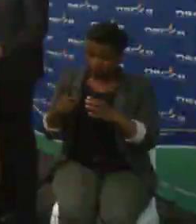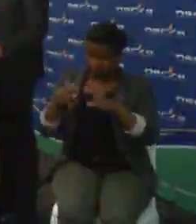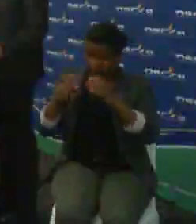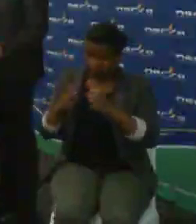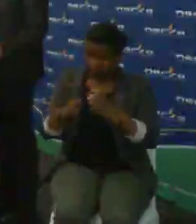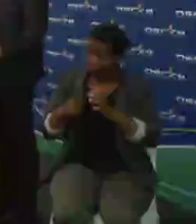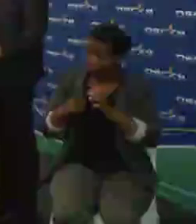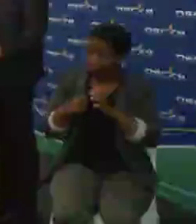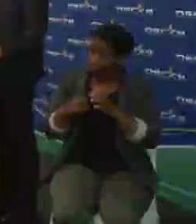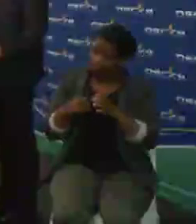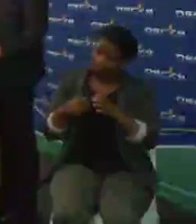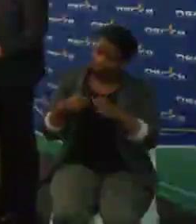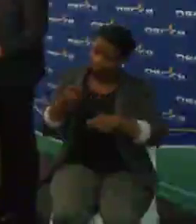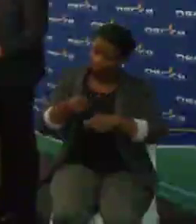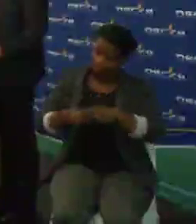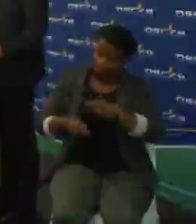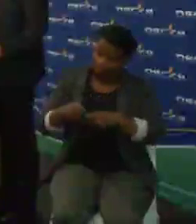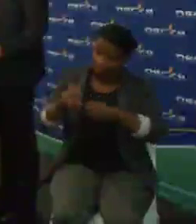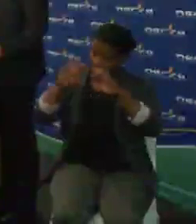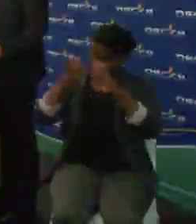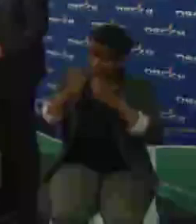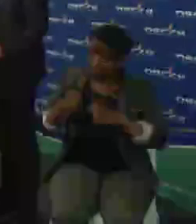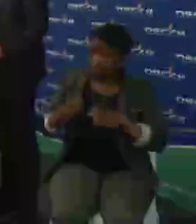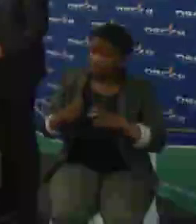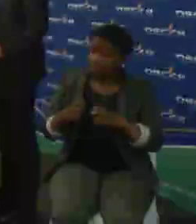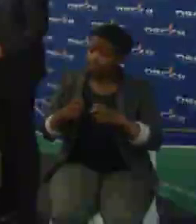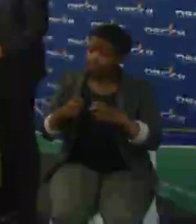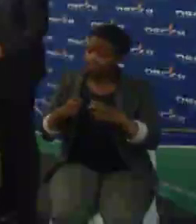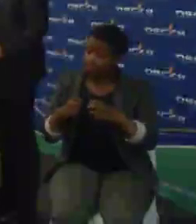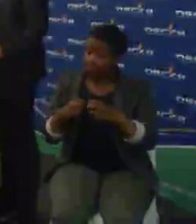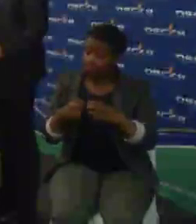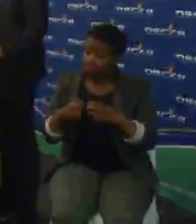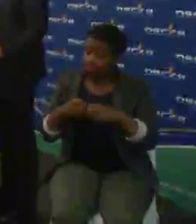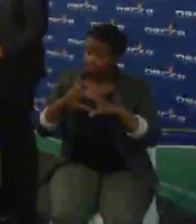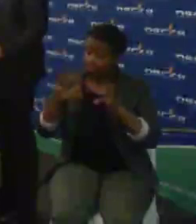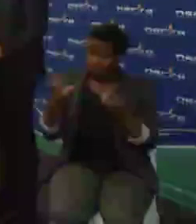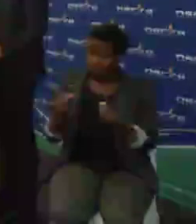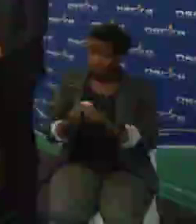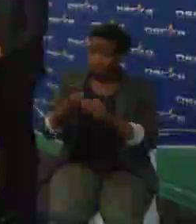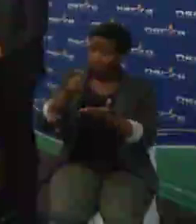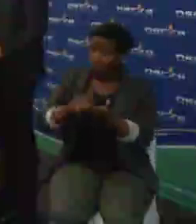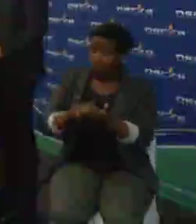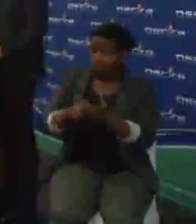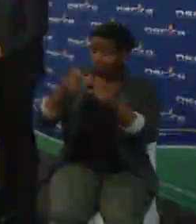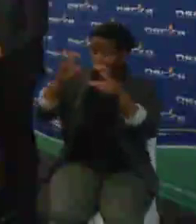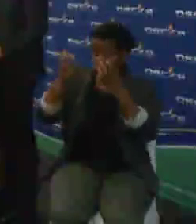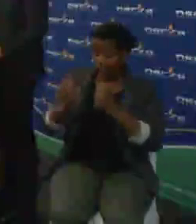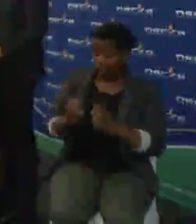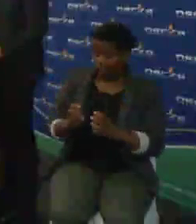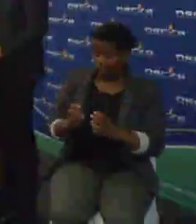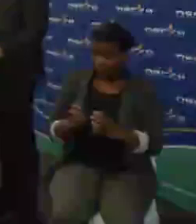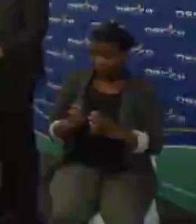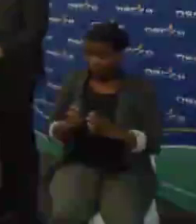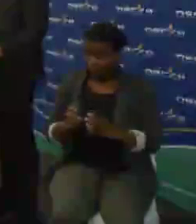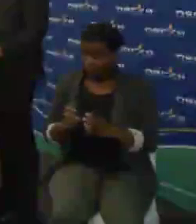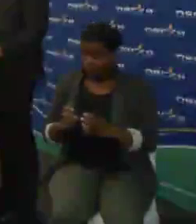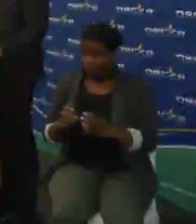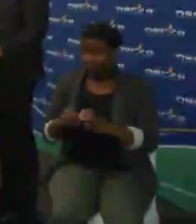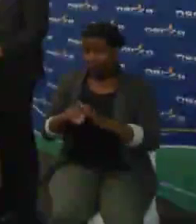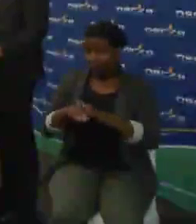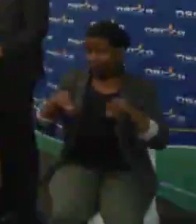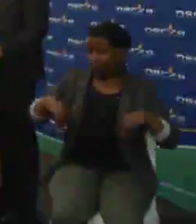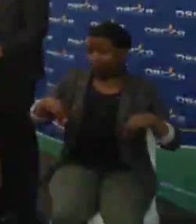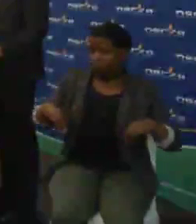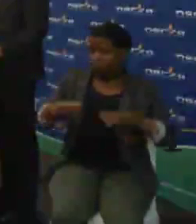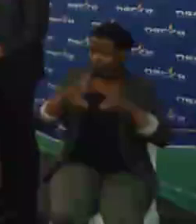about Eskom's ability to supply that electricity, in our estimation, the demand for Eskom's product is being eroded. And